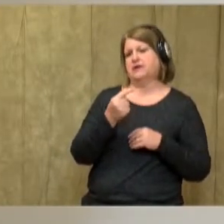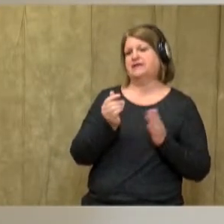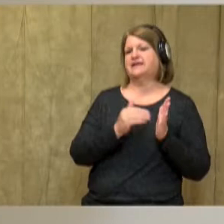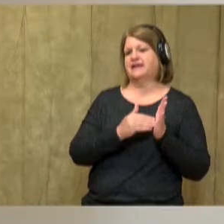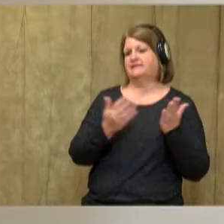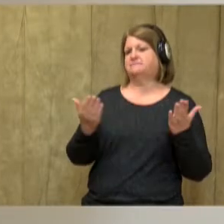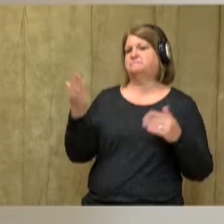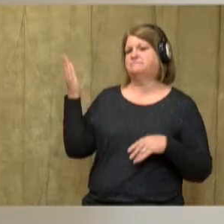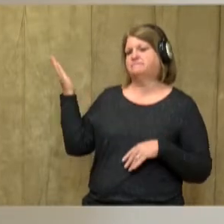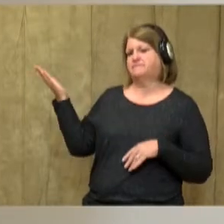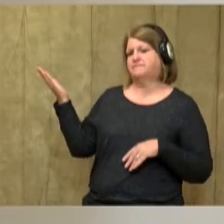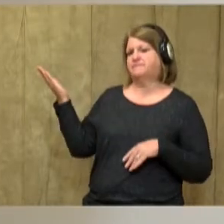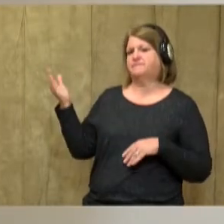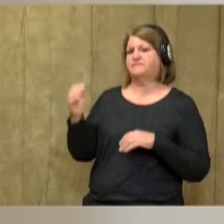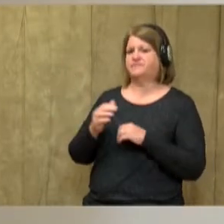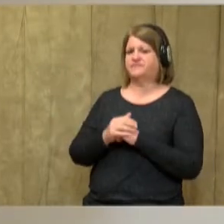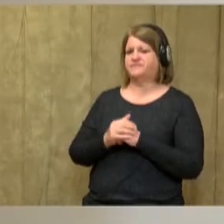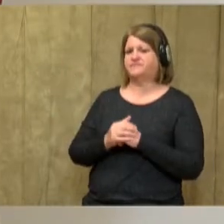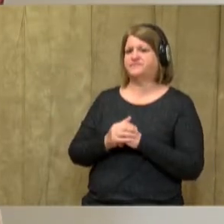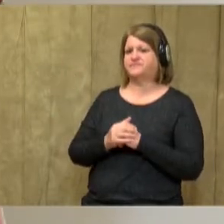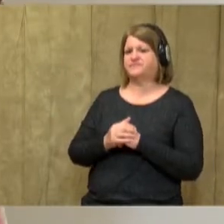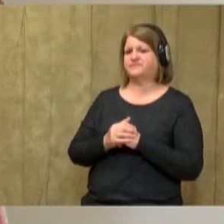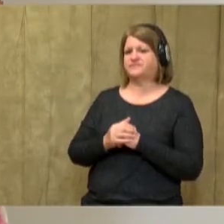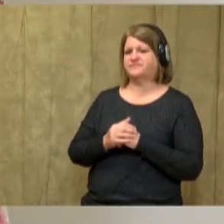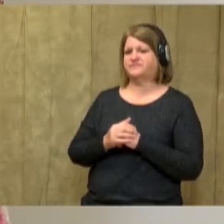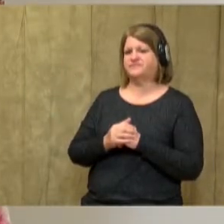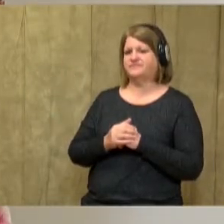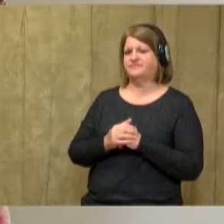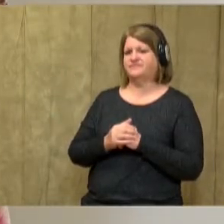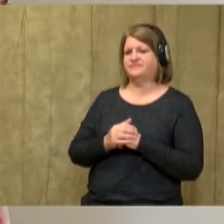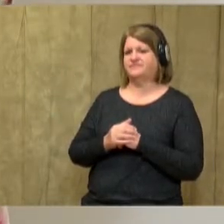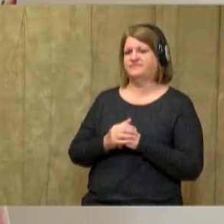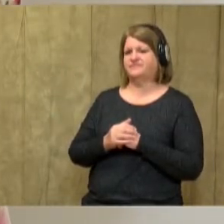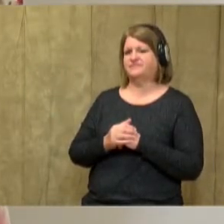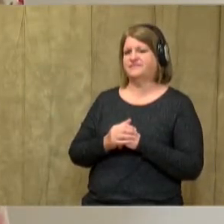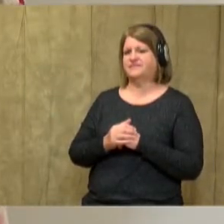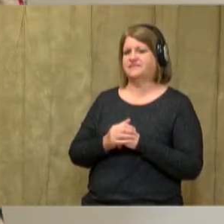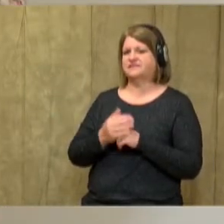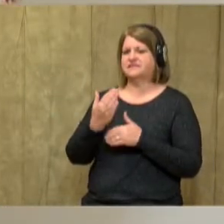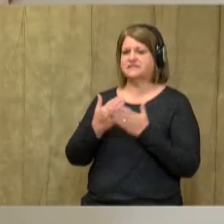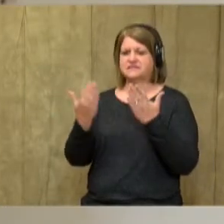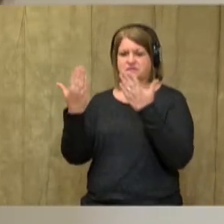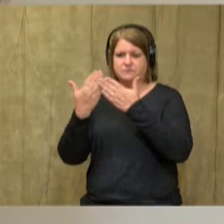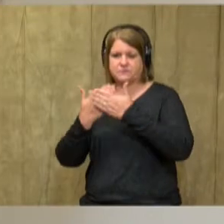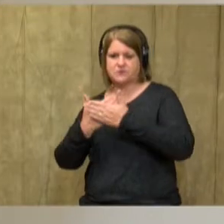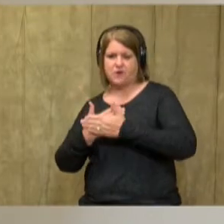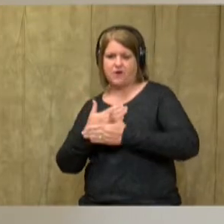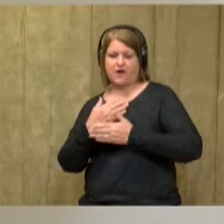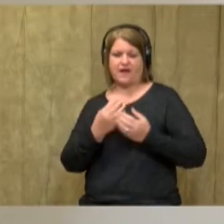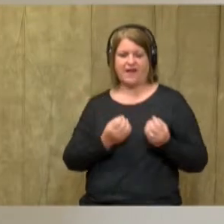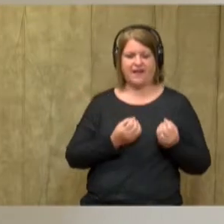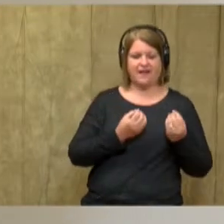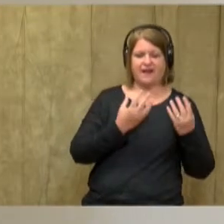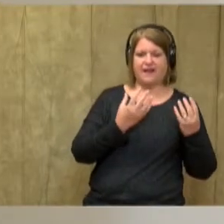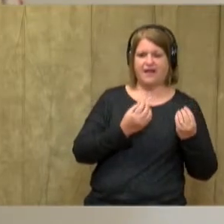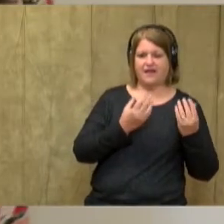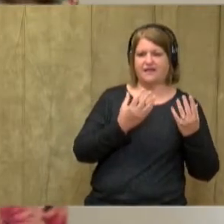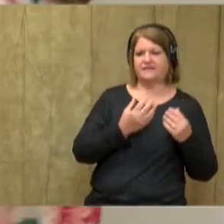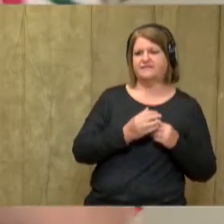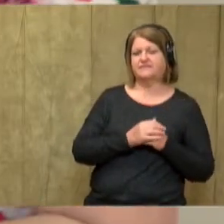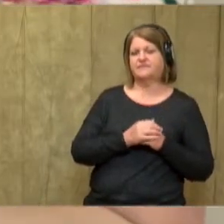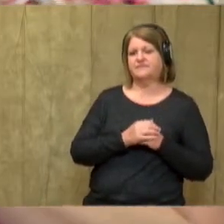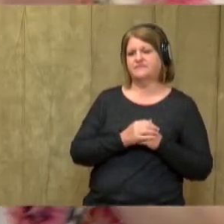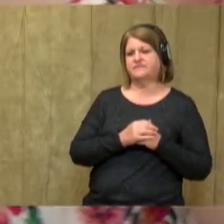Let's give all these leaves up here some dark and light values. All